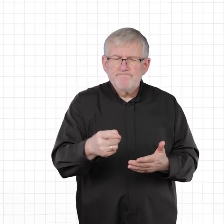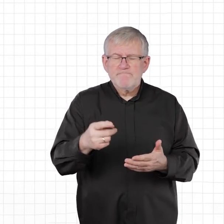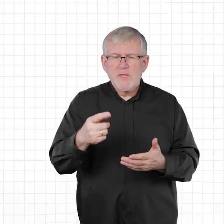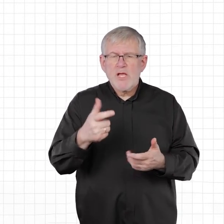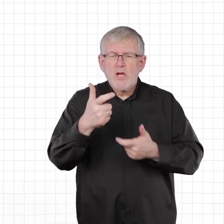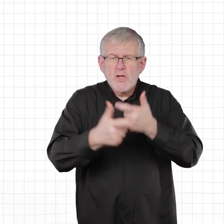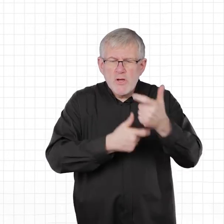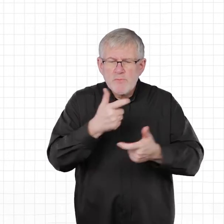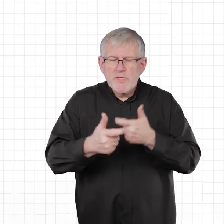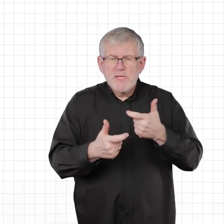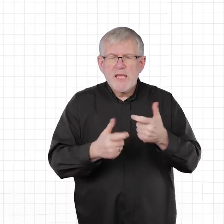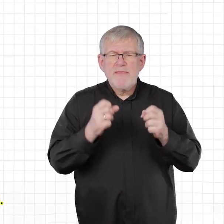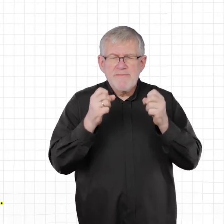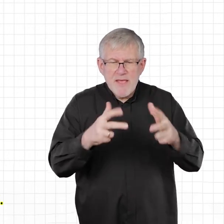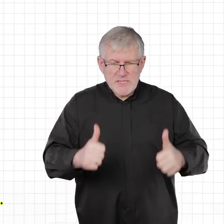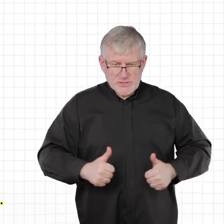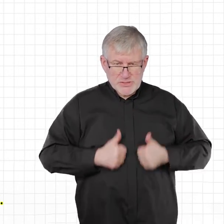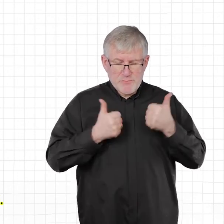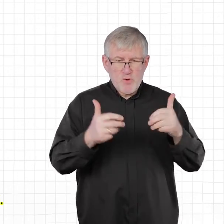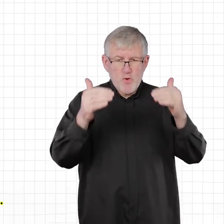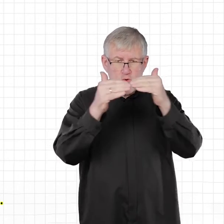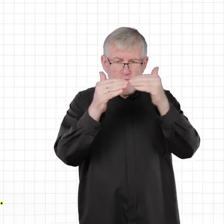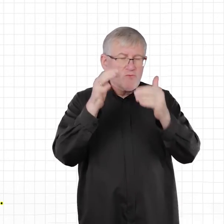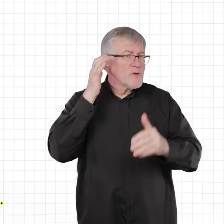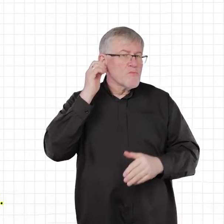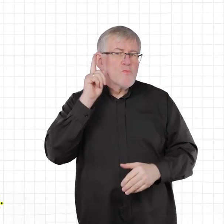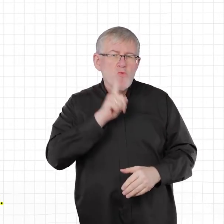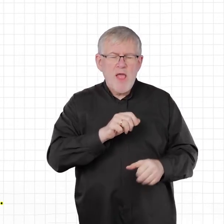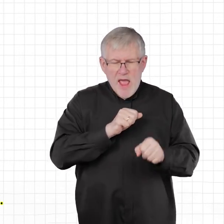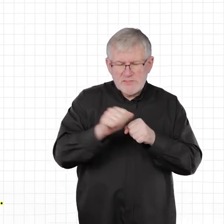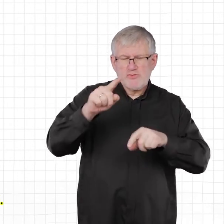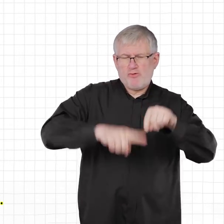All genders should benefit, and they should believe it. They will see it.